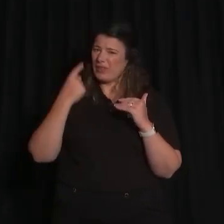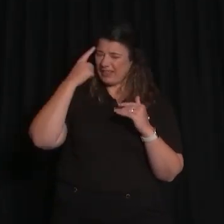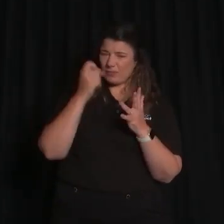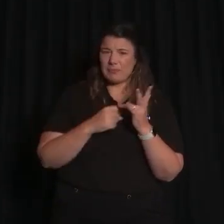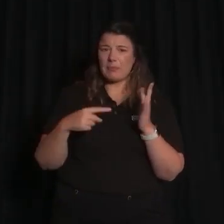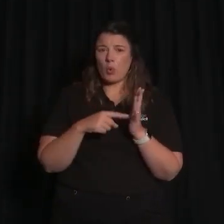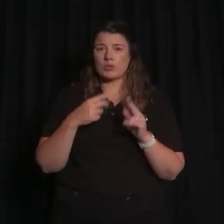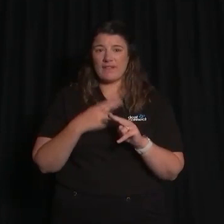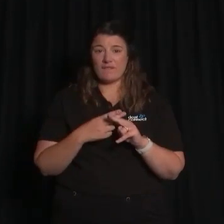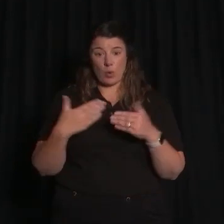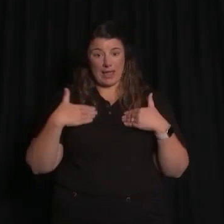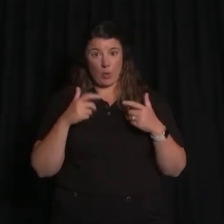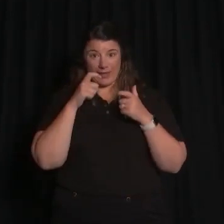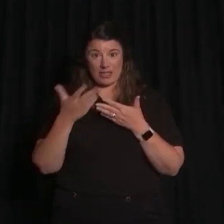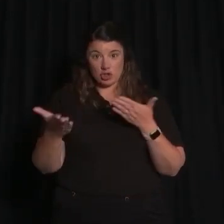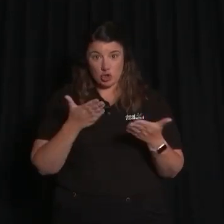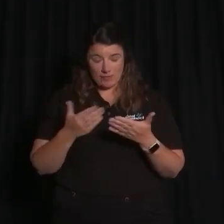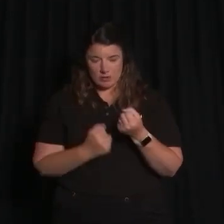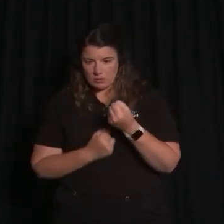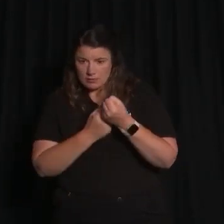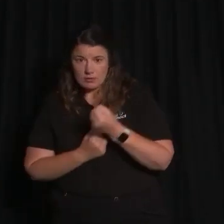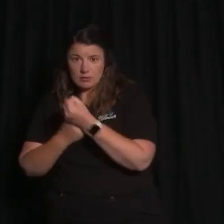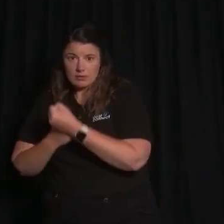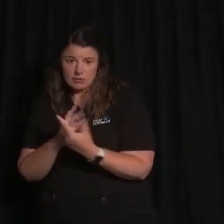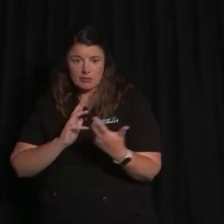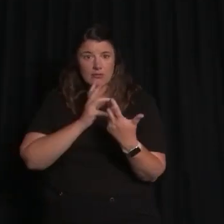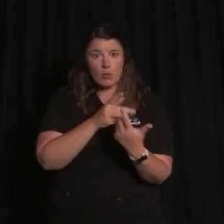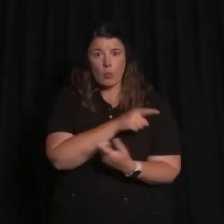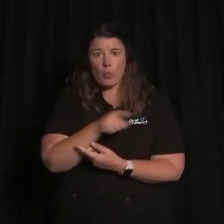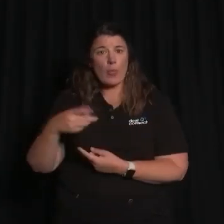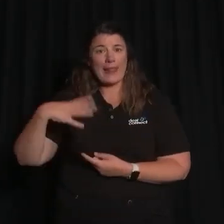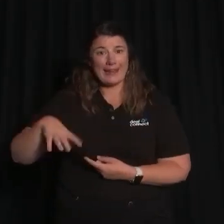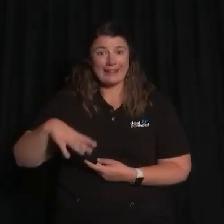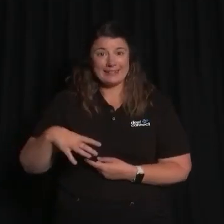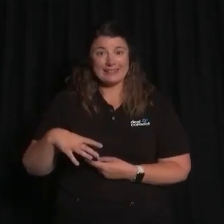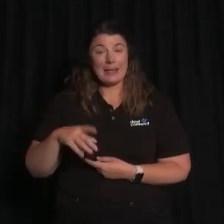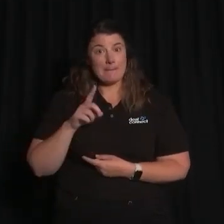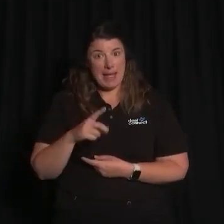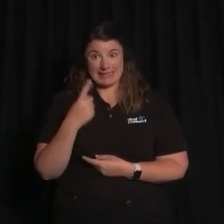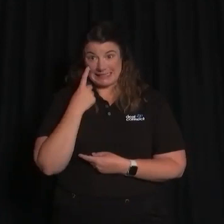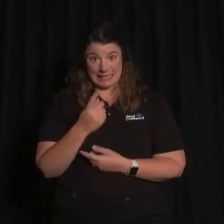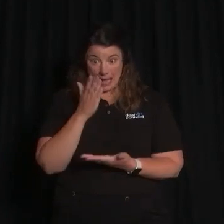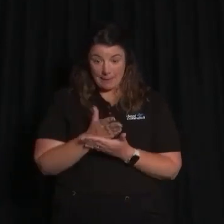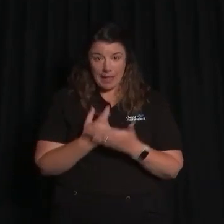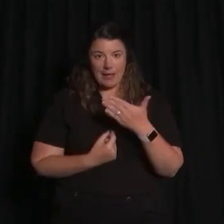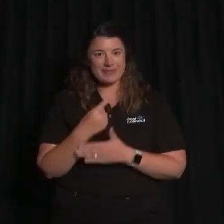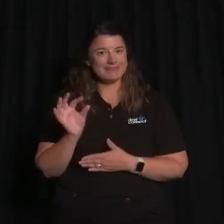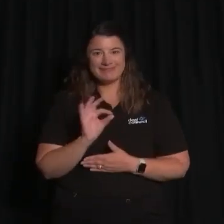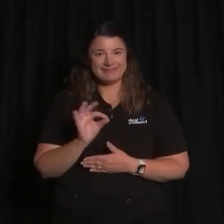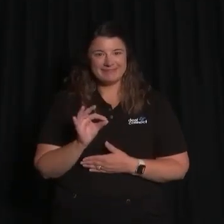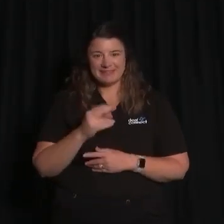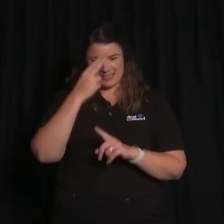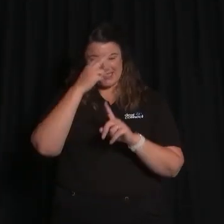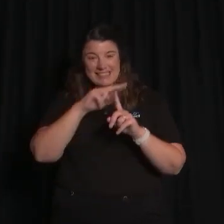that we have the healthcare services in place to meet what is quite a considerable need. Yet we still see widespread experiences of stigma